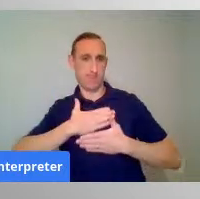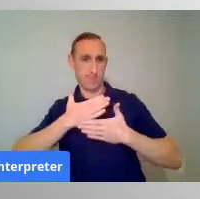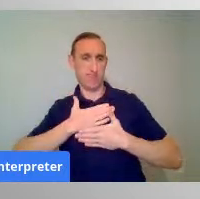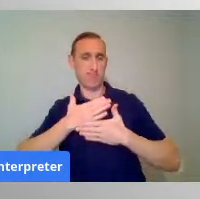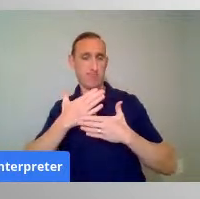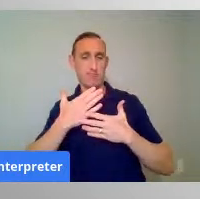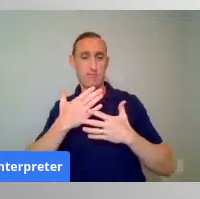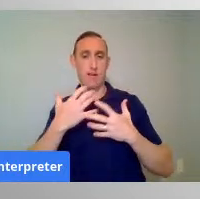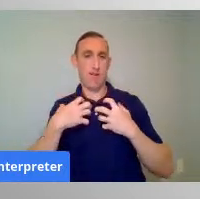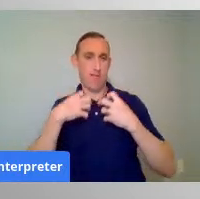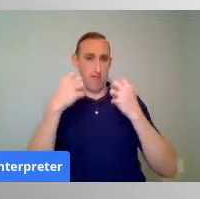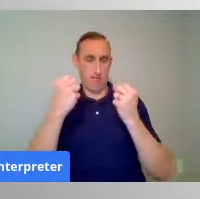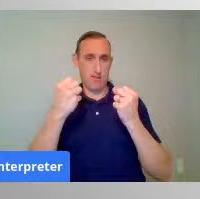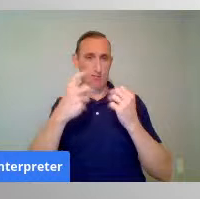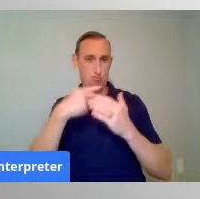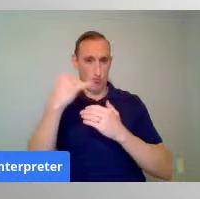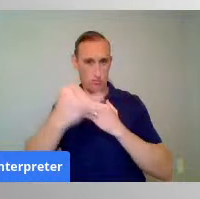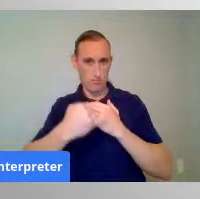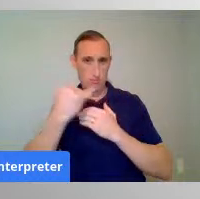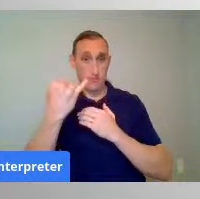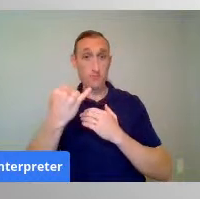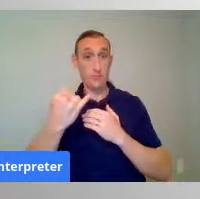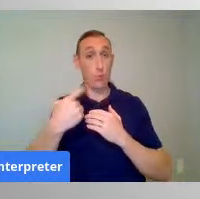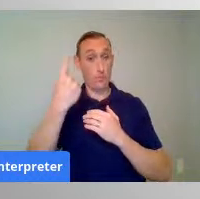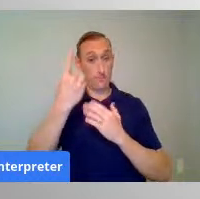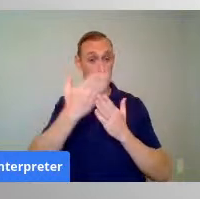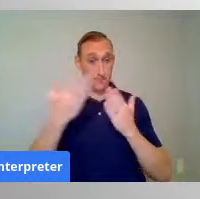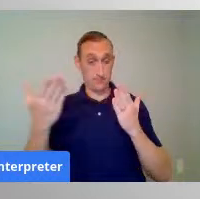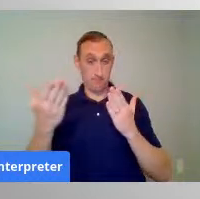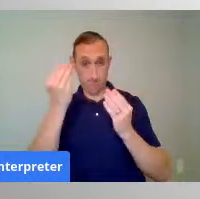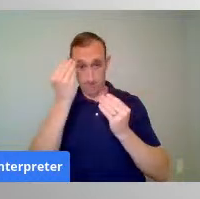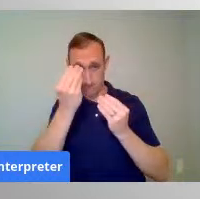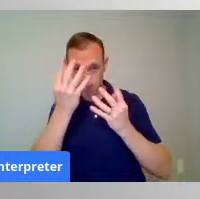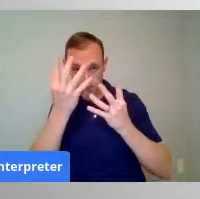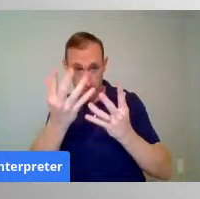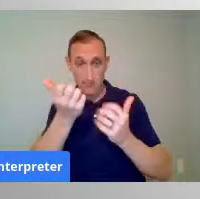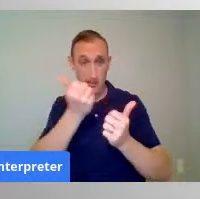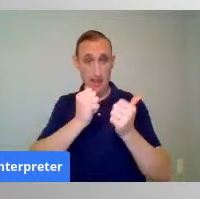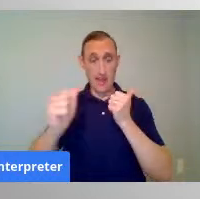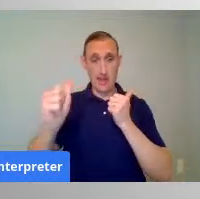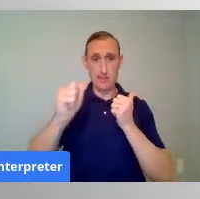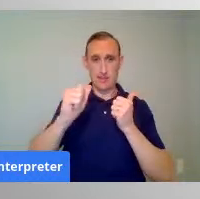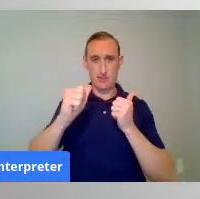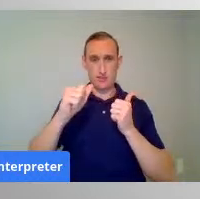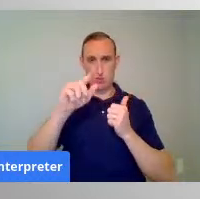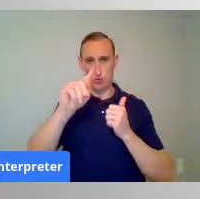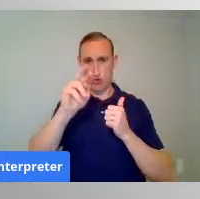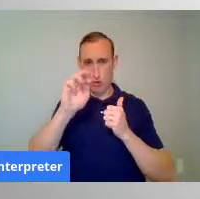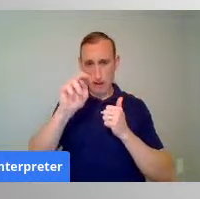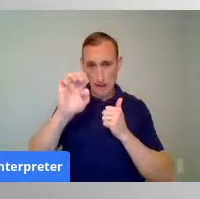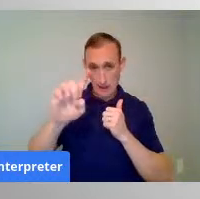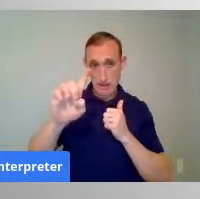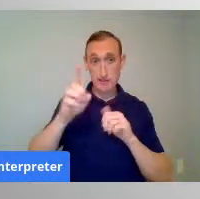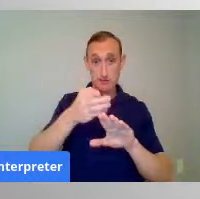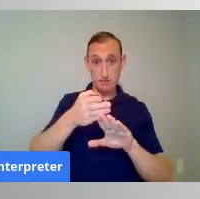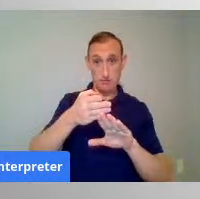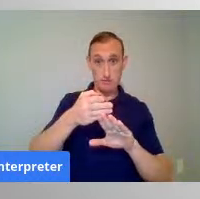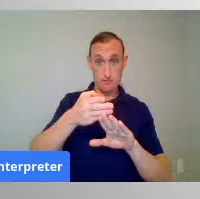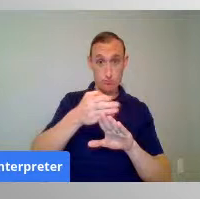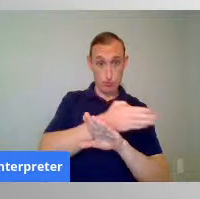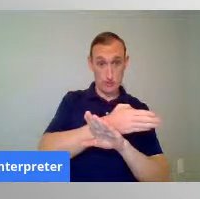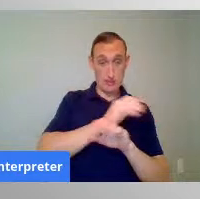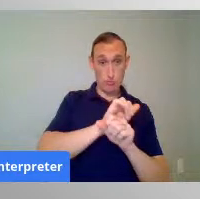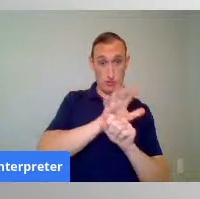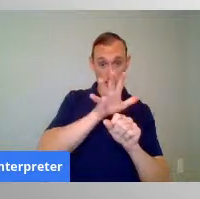that is that basically any trend that you see and any trend that we see in the data pre-pandemic has basically been